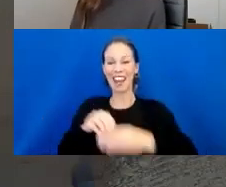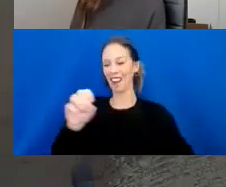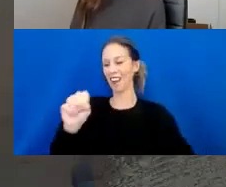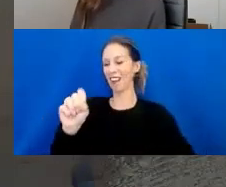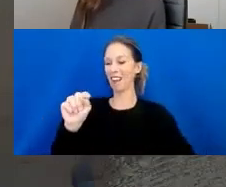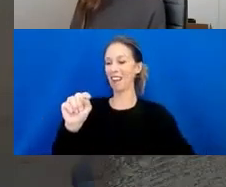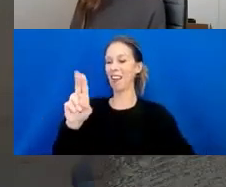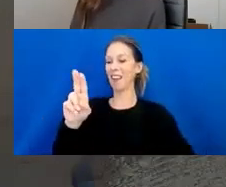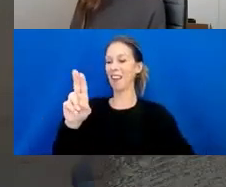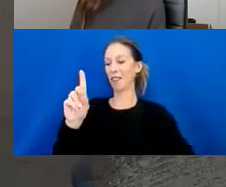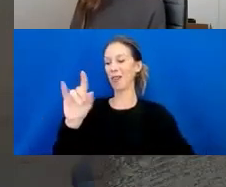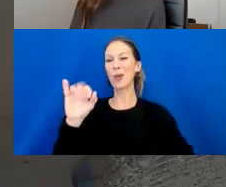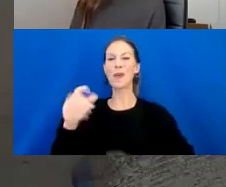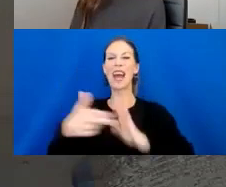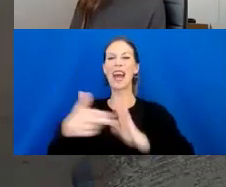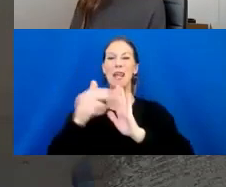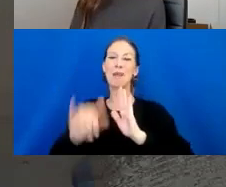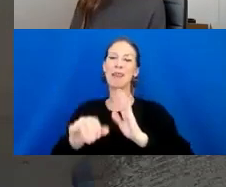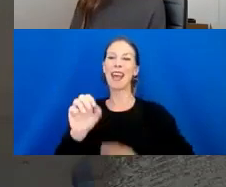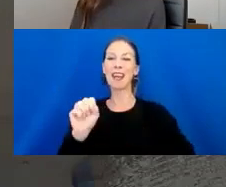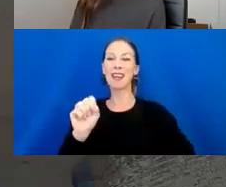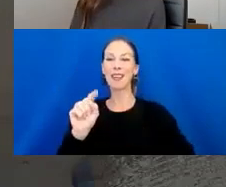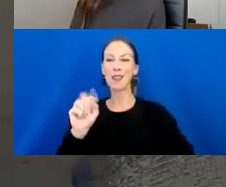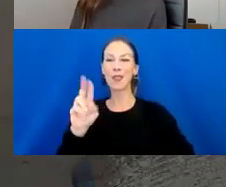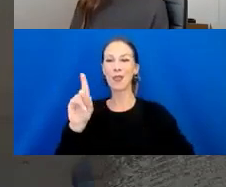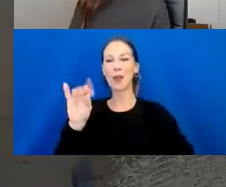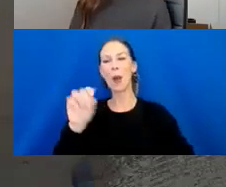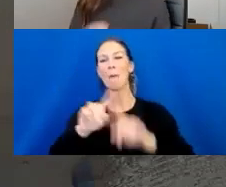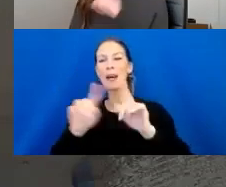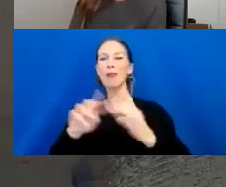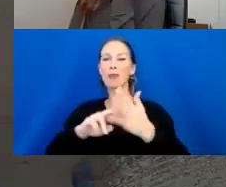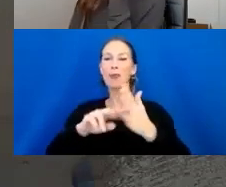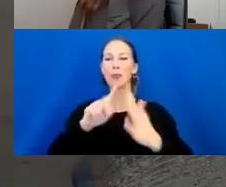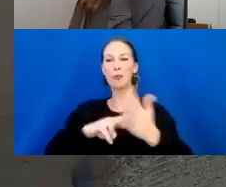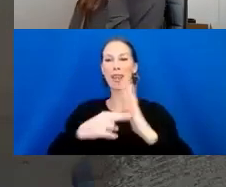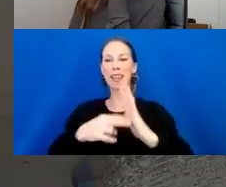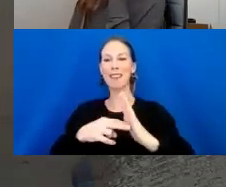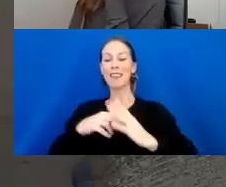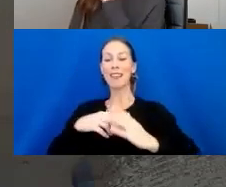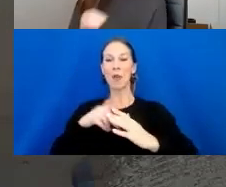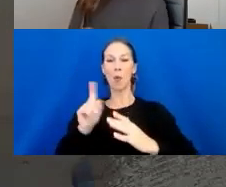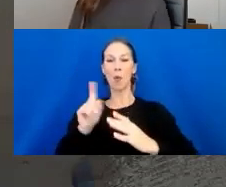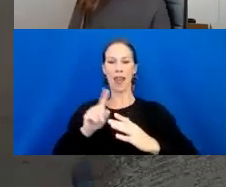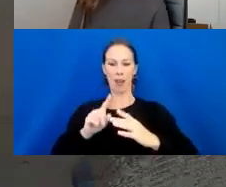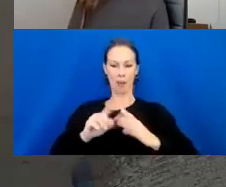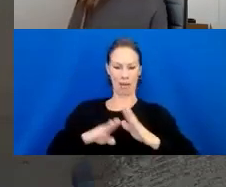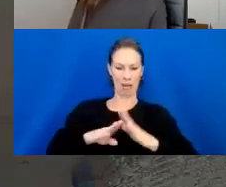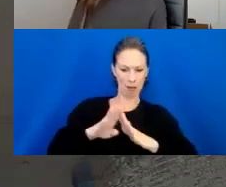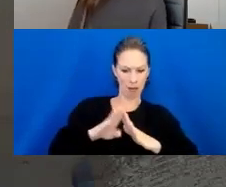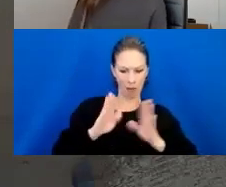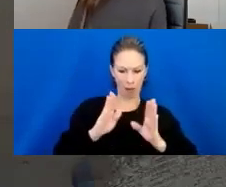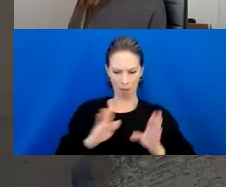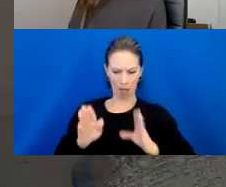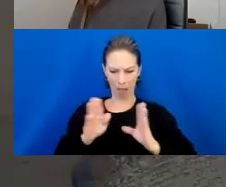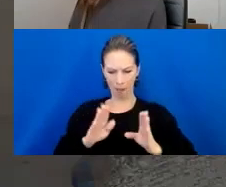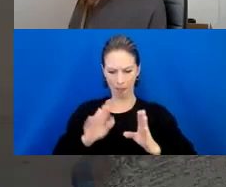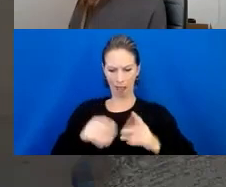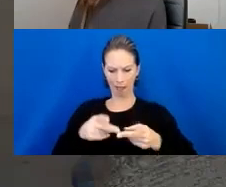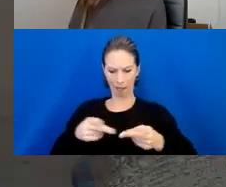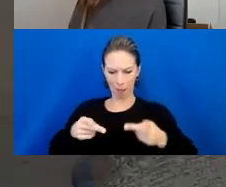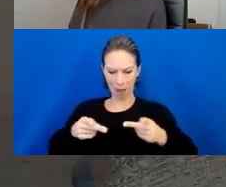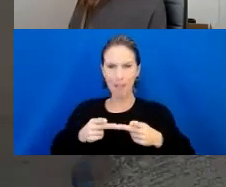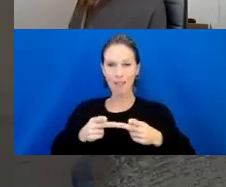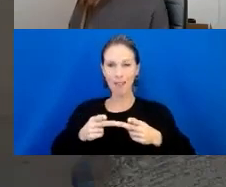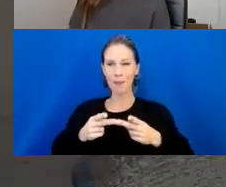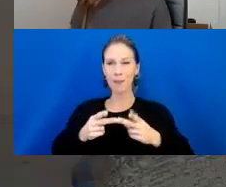I call it the studio, but in the creation space. There's an opportunity for an overall narration that you can upload